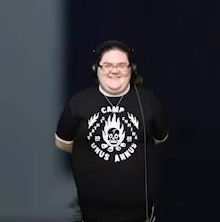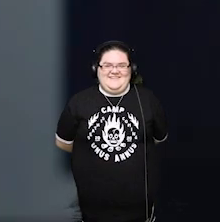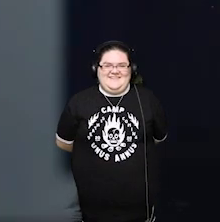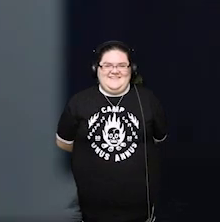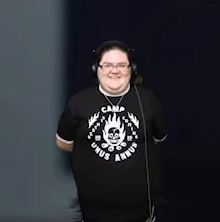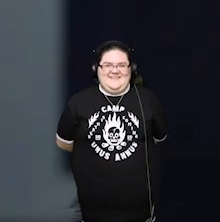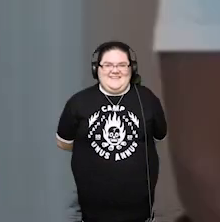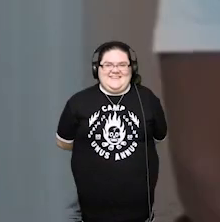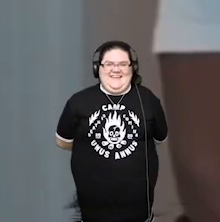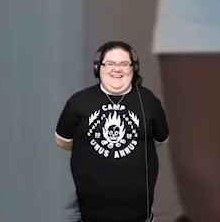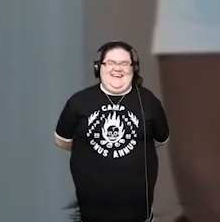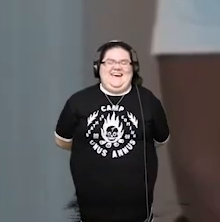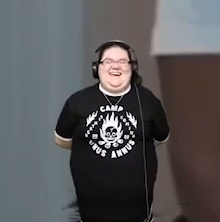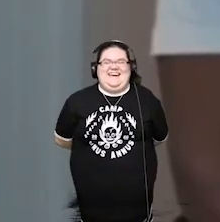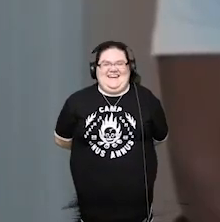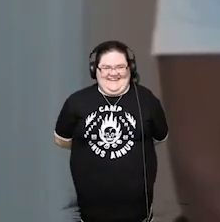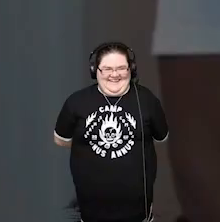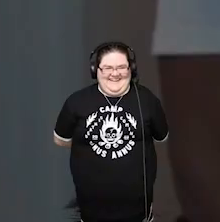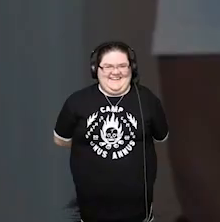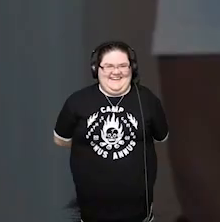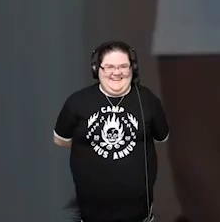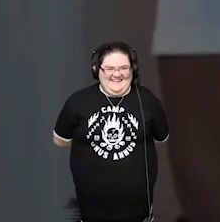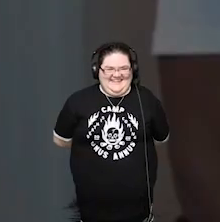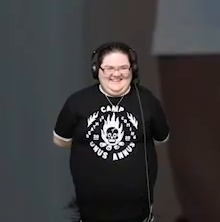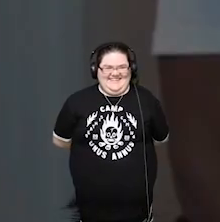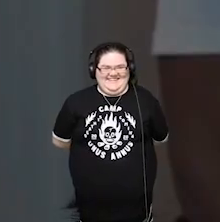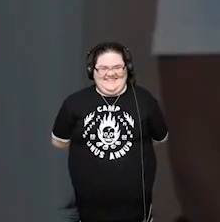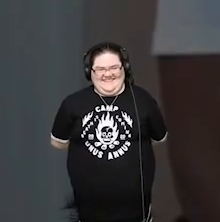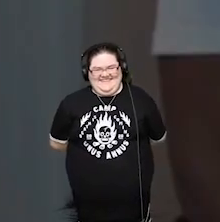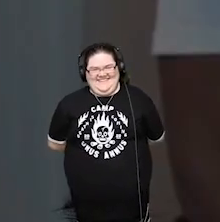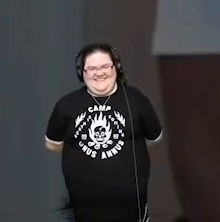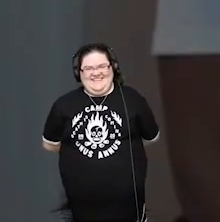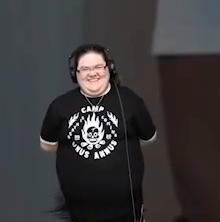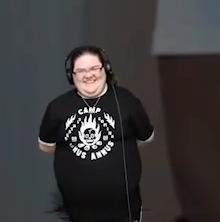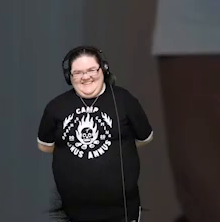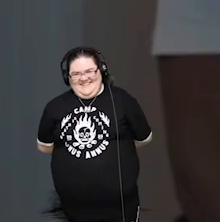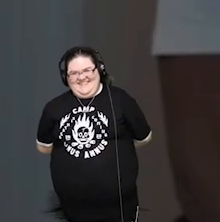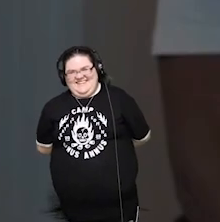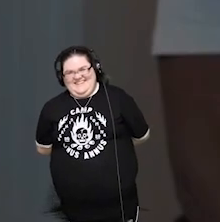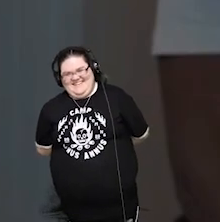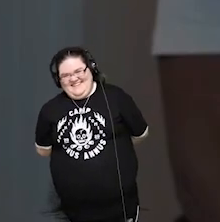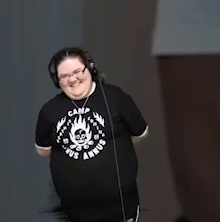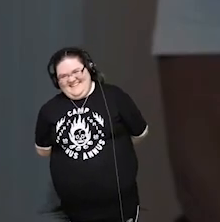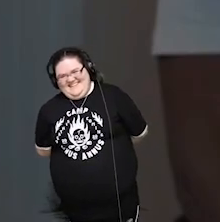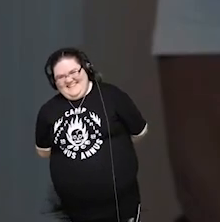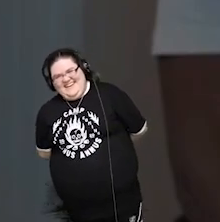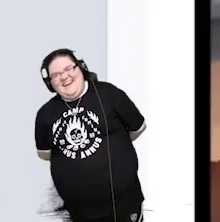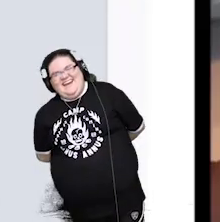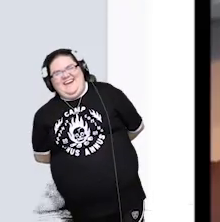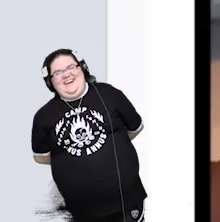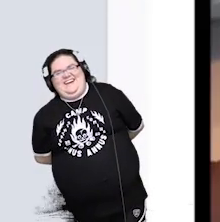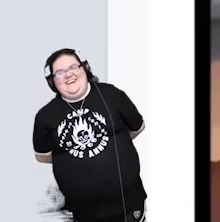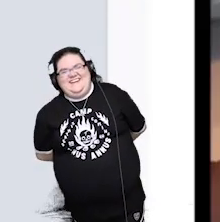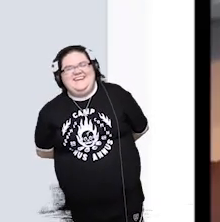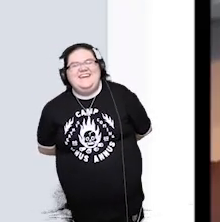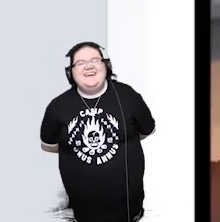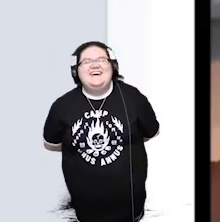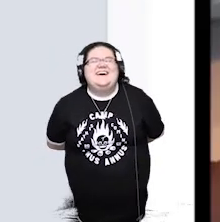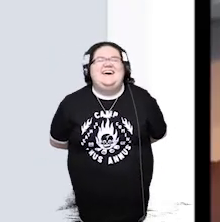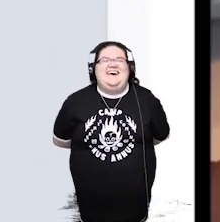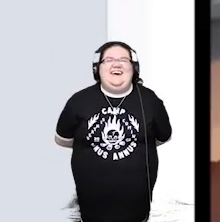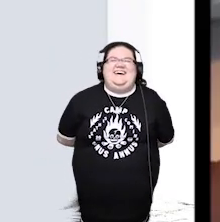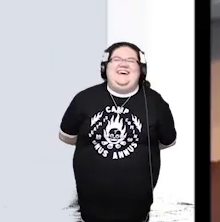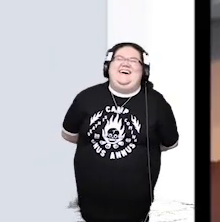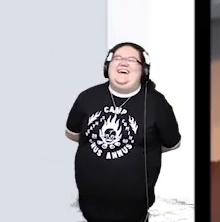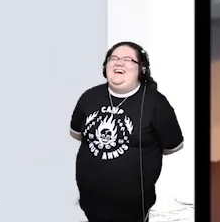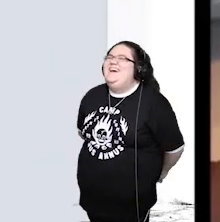there is to him. So, leave it there. That did not age well. That clip did not age well. And we're going to leave it there for